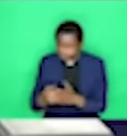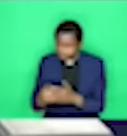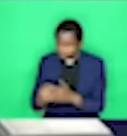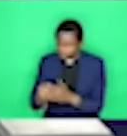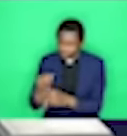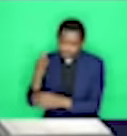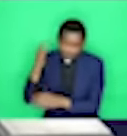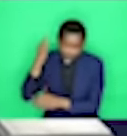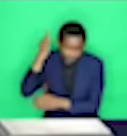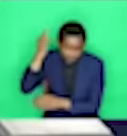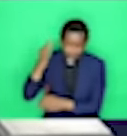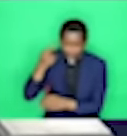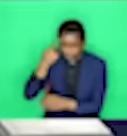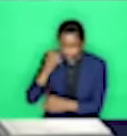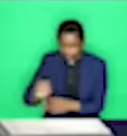significance.